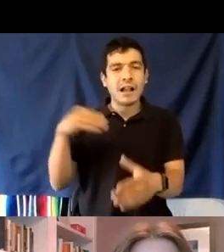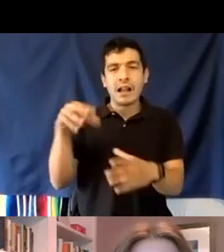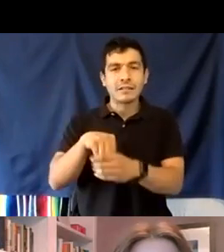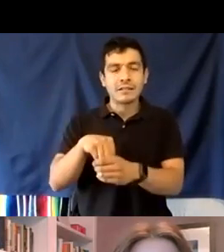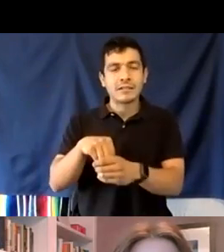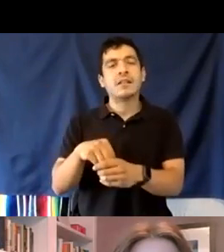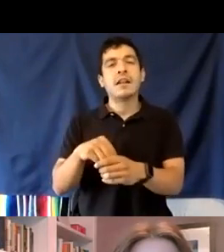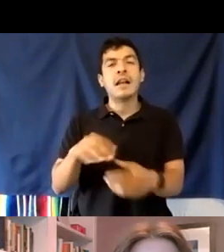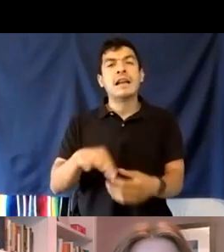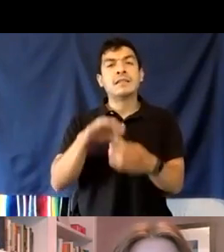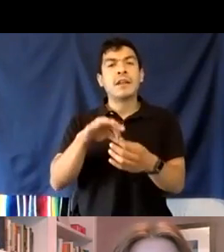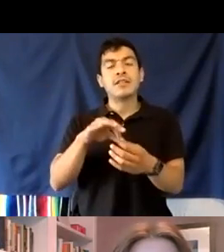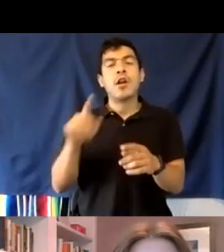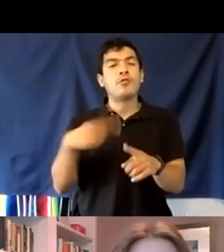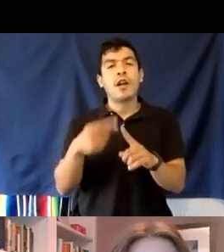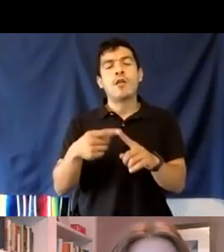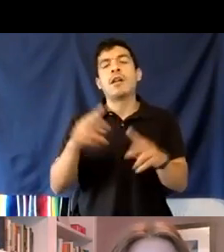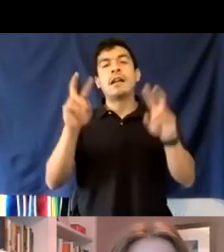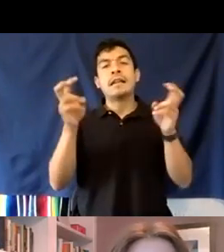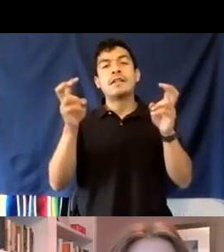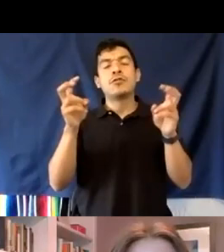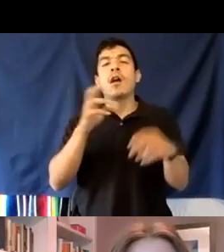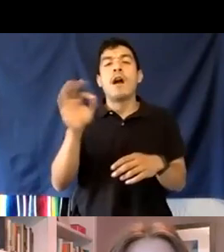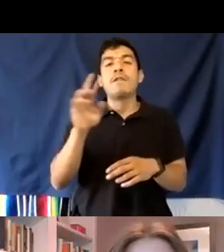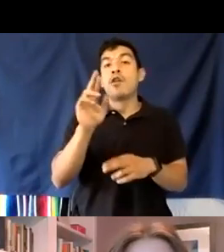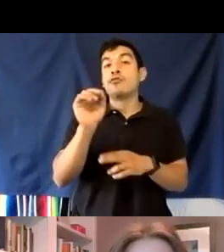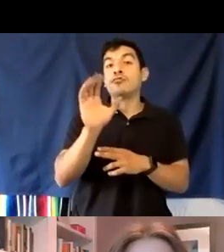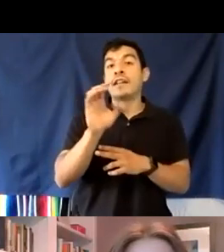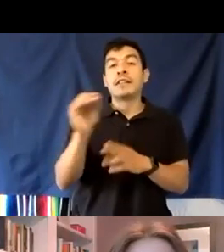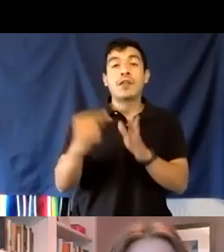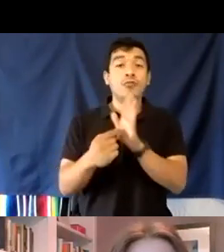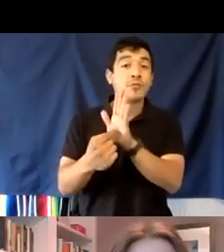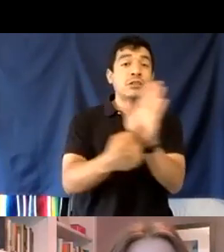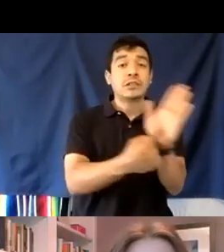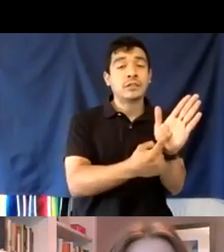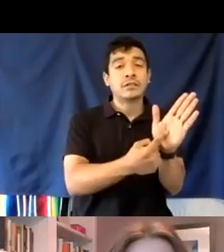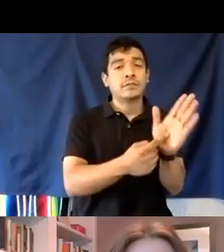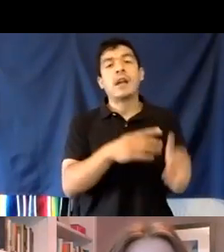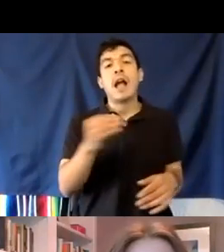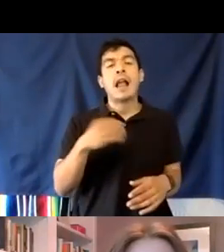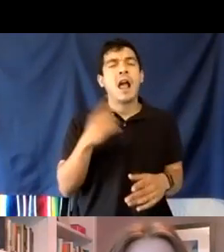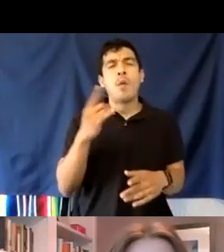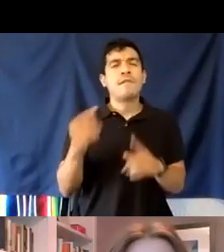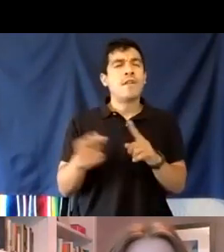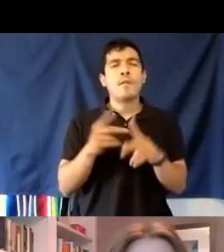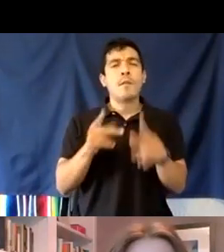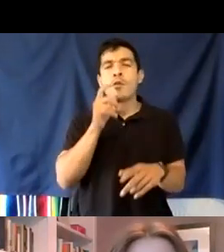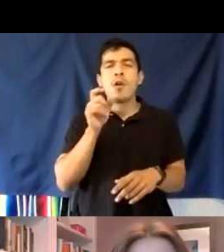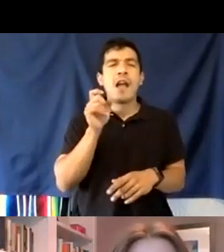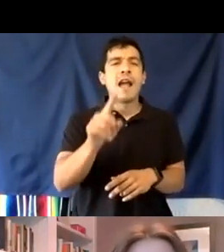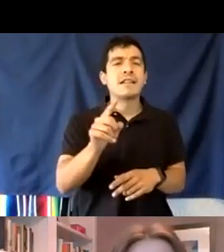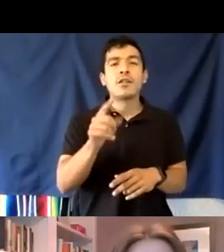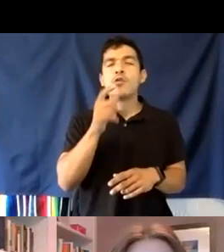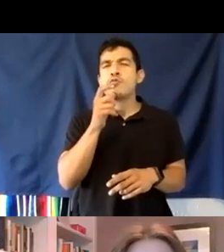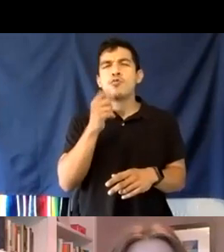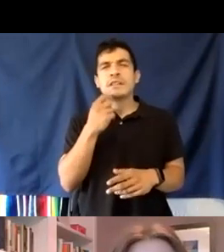especially issues of race and representation. And I think I was one of the early people who asked the question of who is telling whose stories to